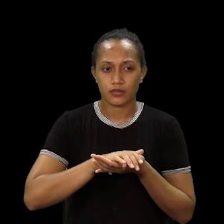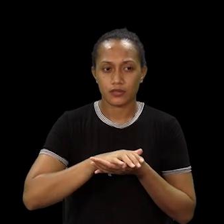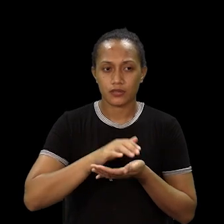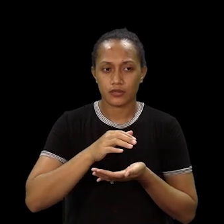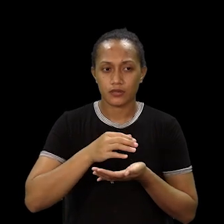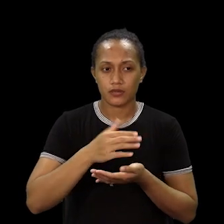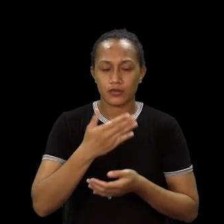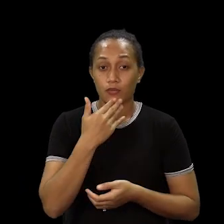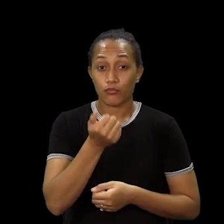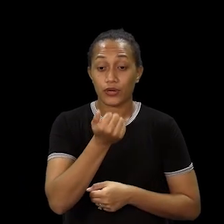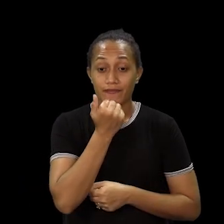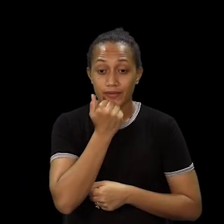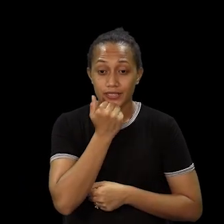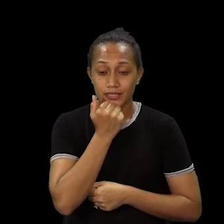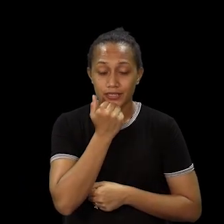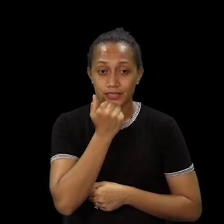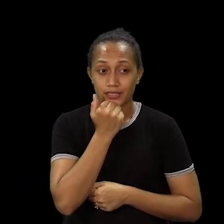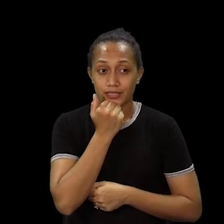breakfast,